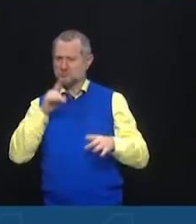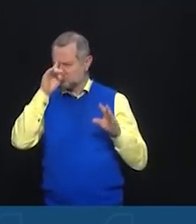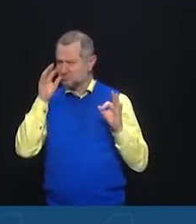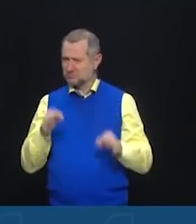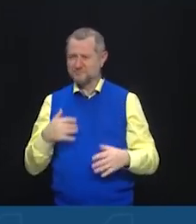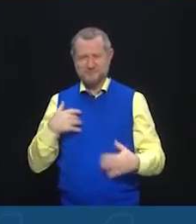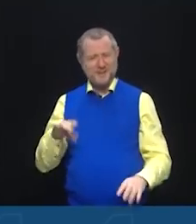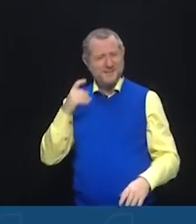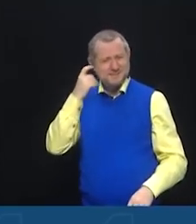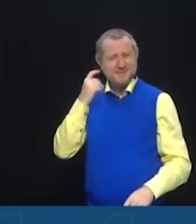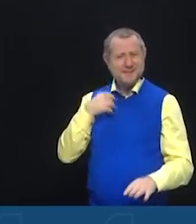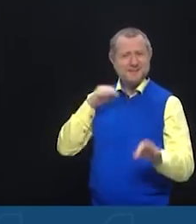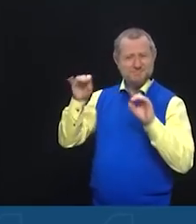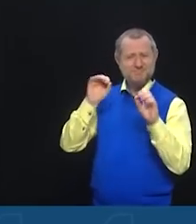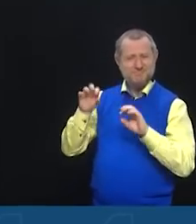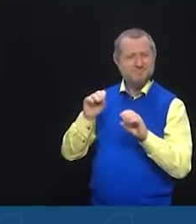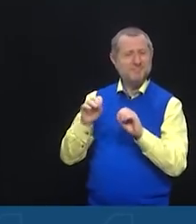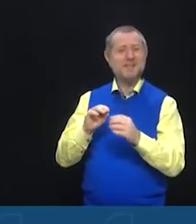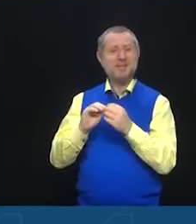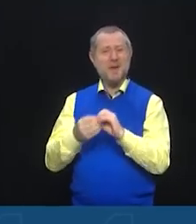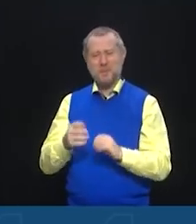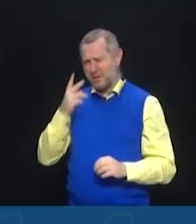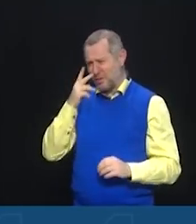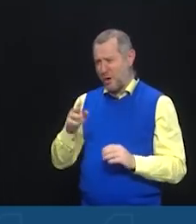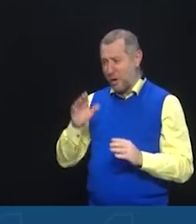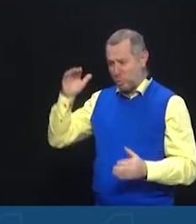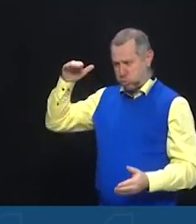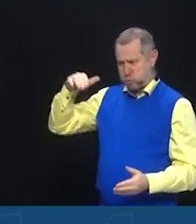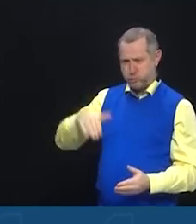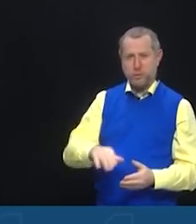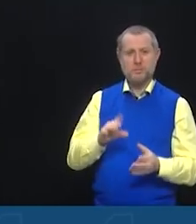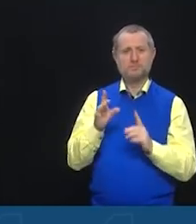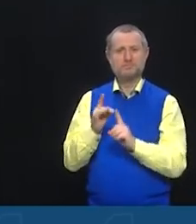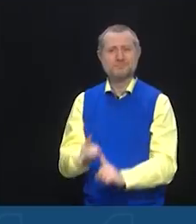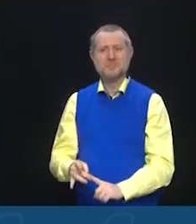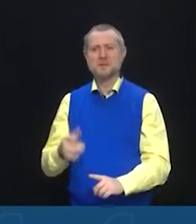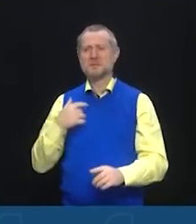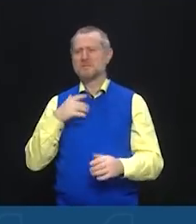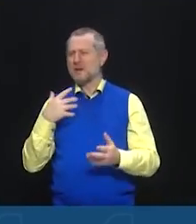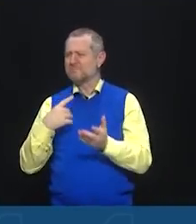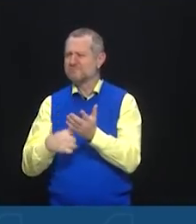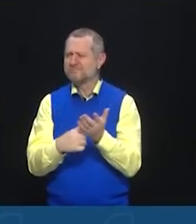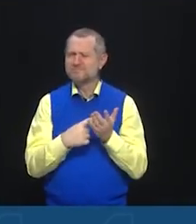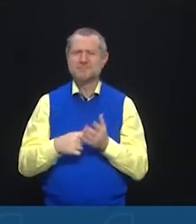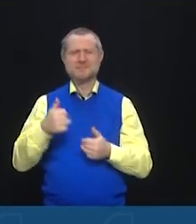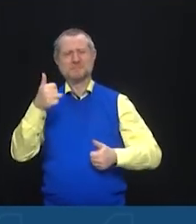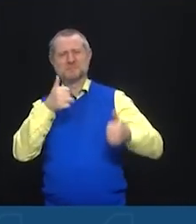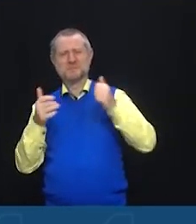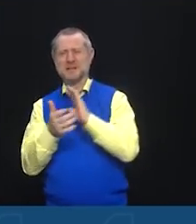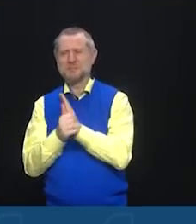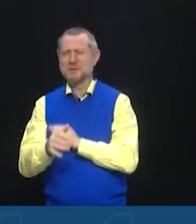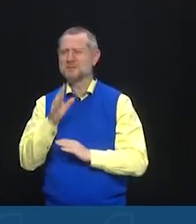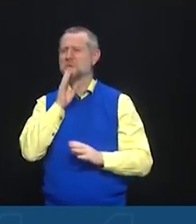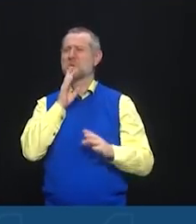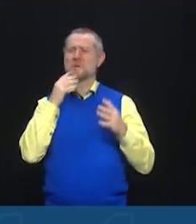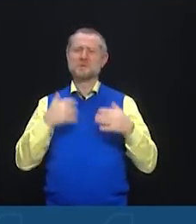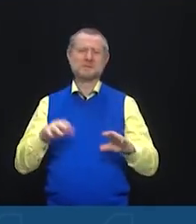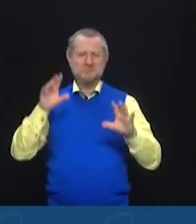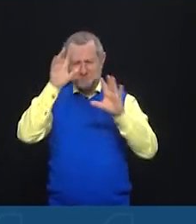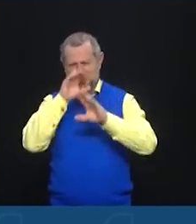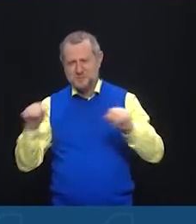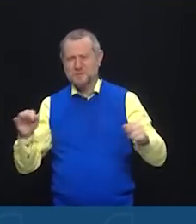numbers trend. We talked about infection rates. We talked about listening to the experts. We just talked to all the leaders in the educational community. They are